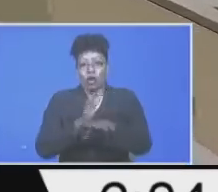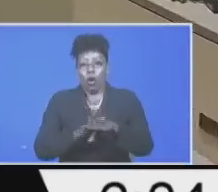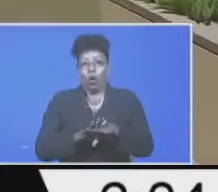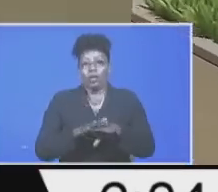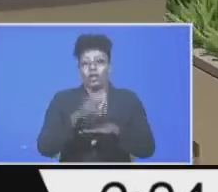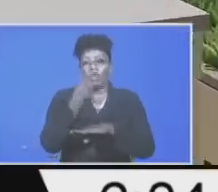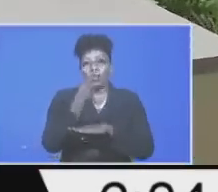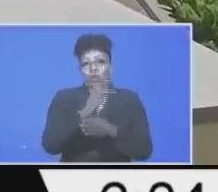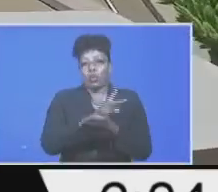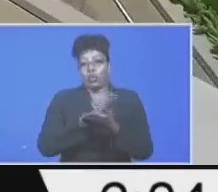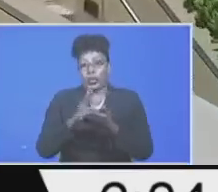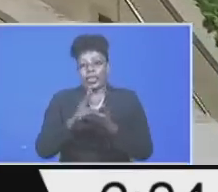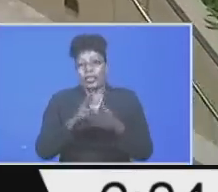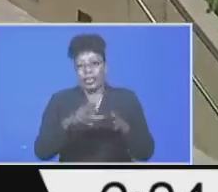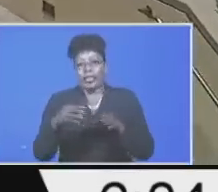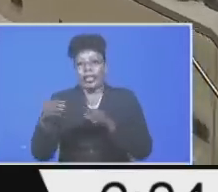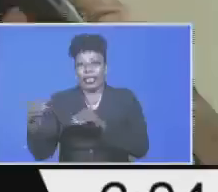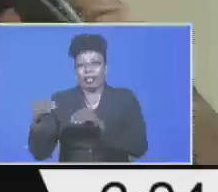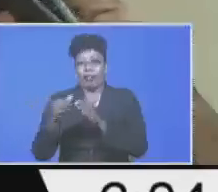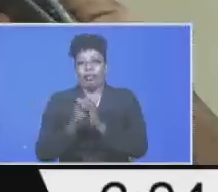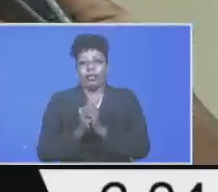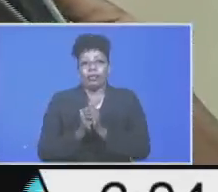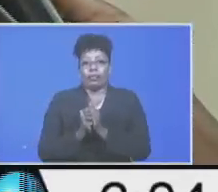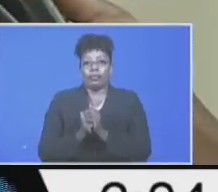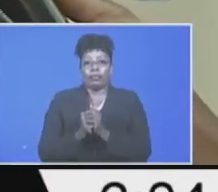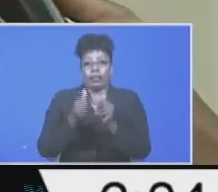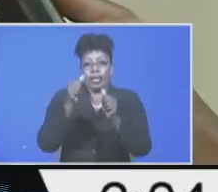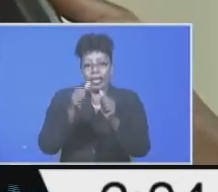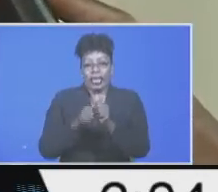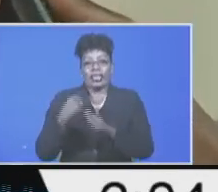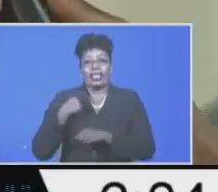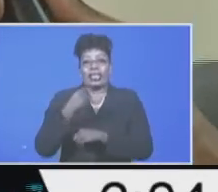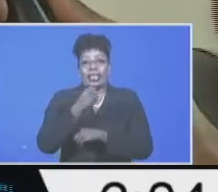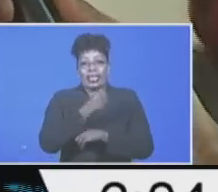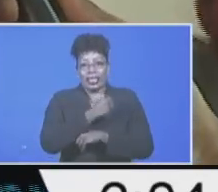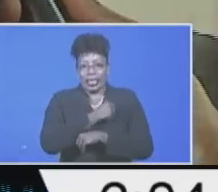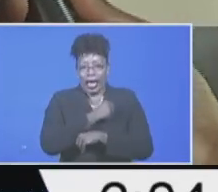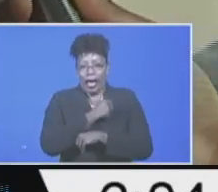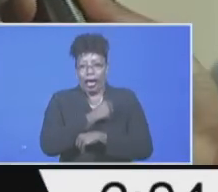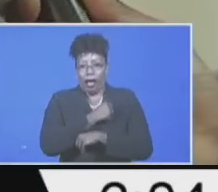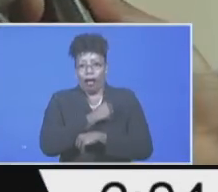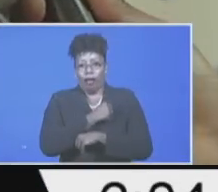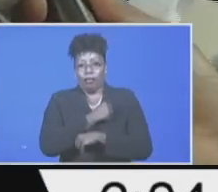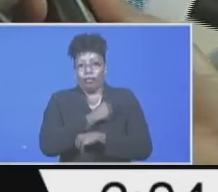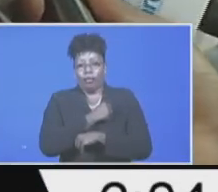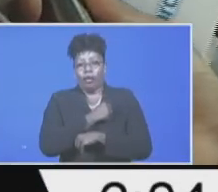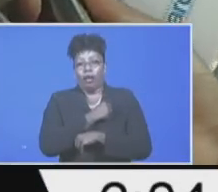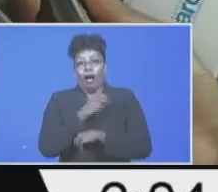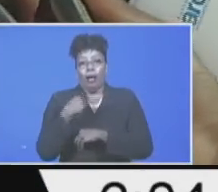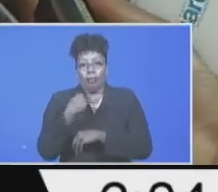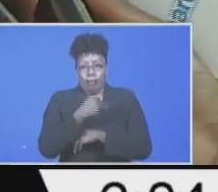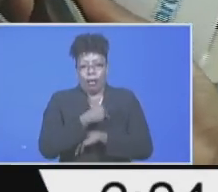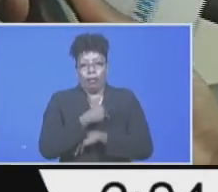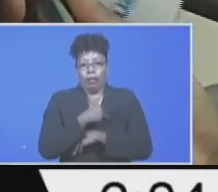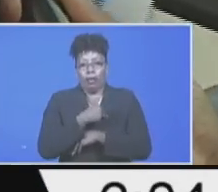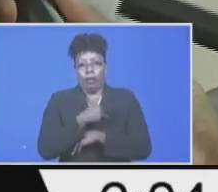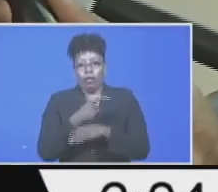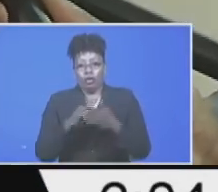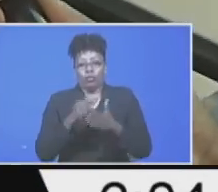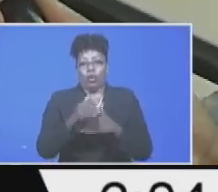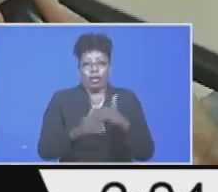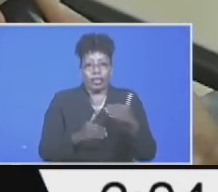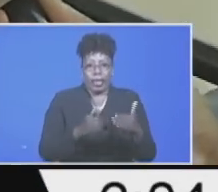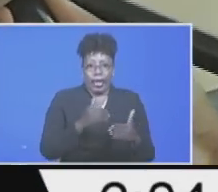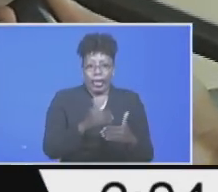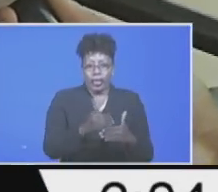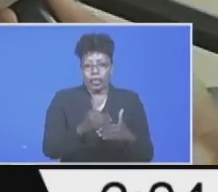weeks' leave. Every staff member is due process. And